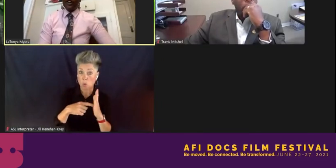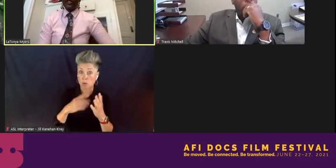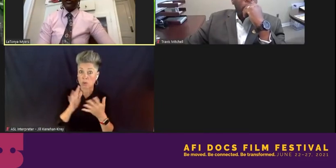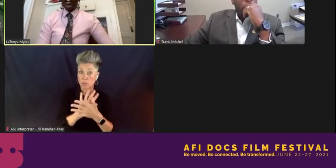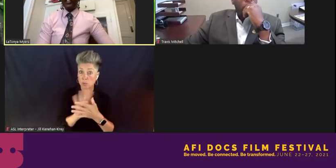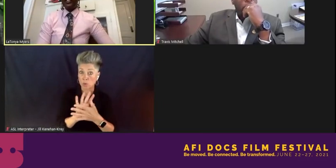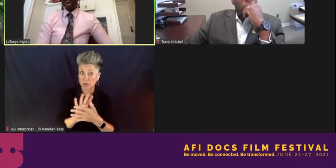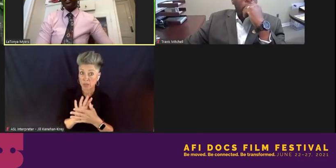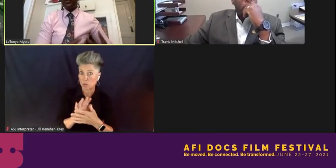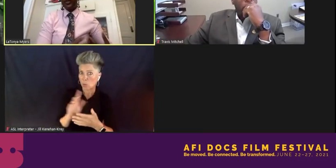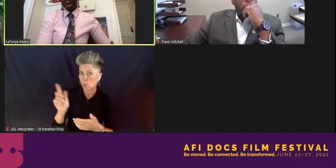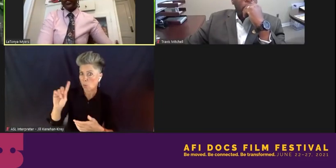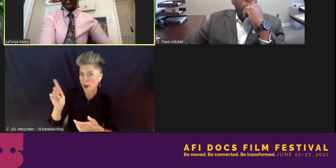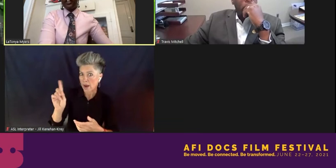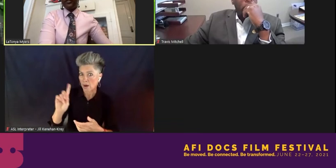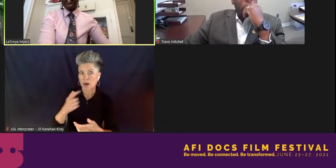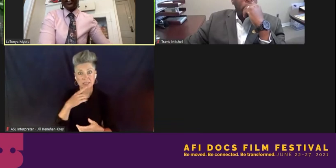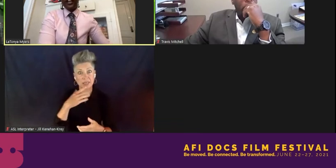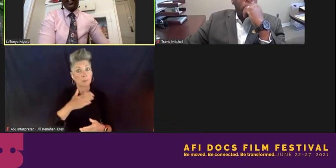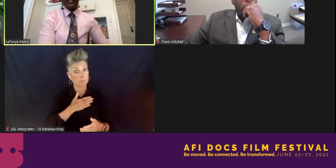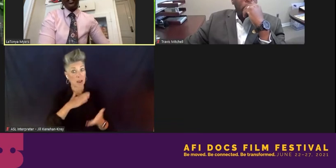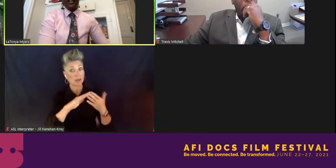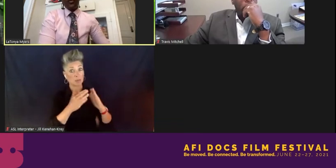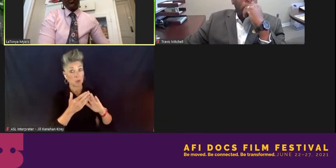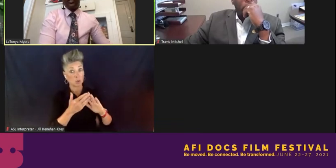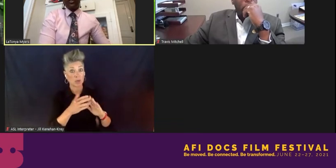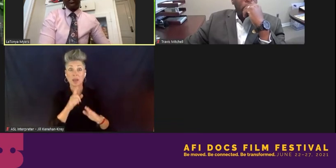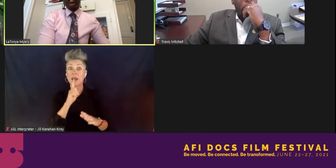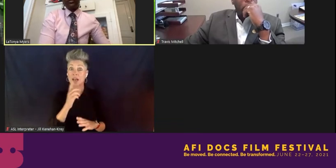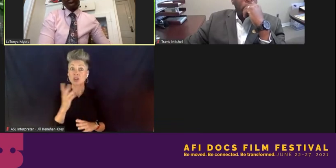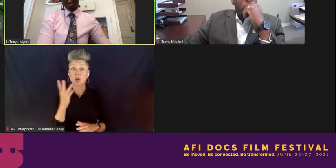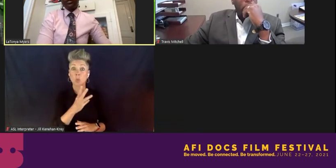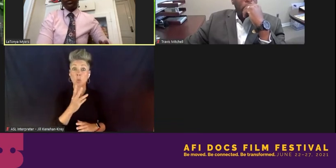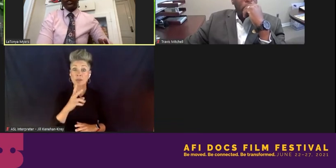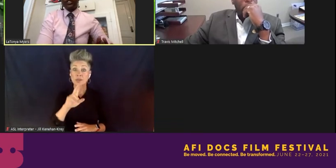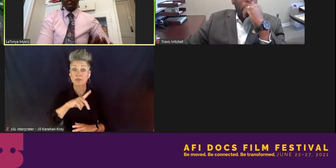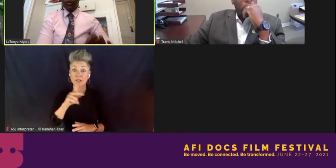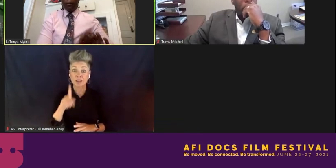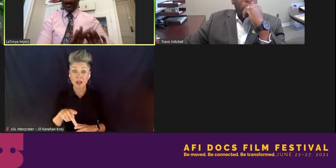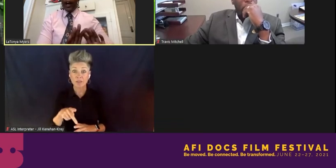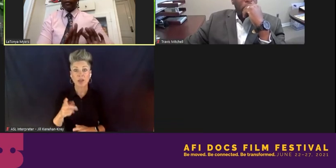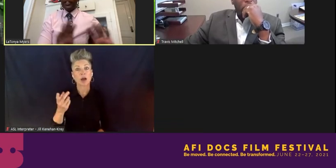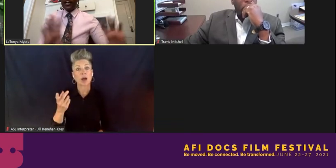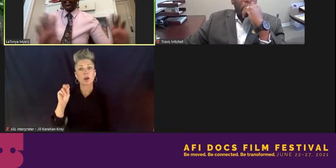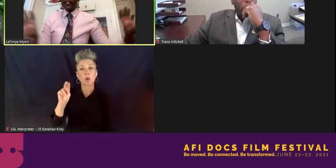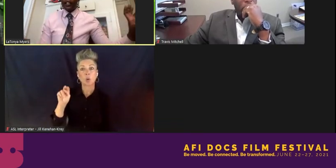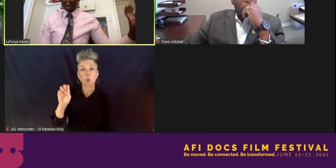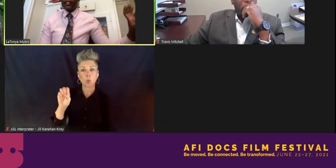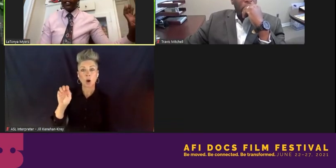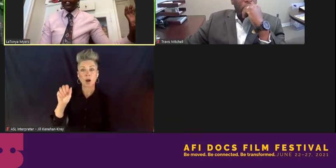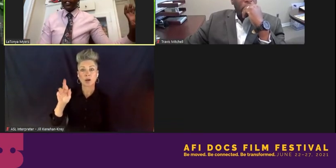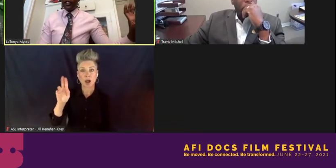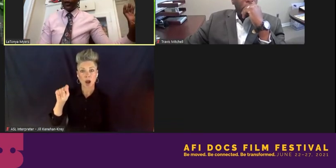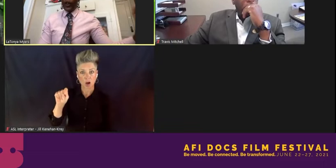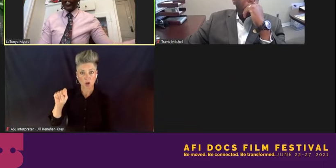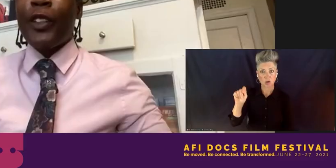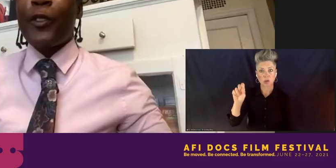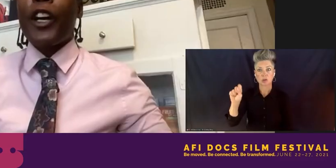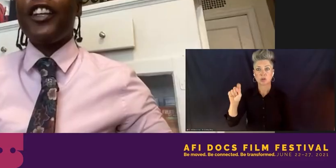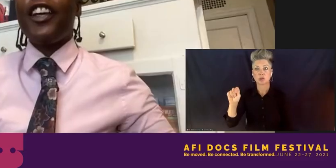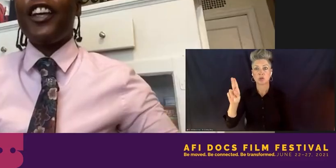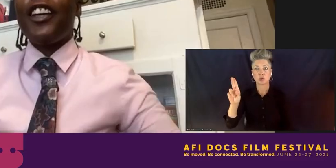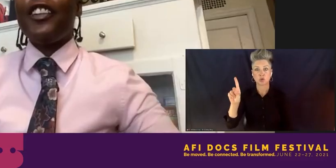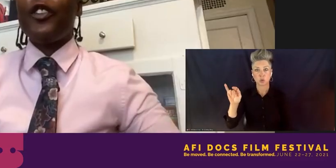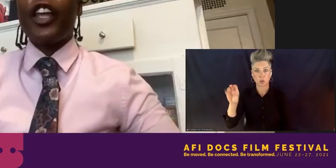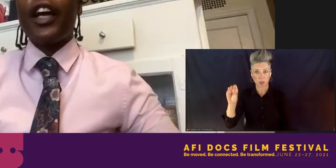to be in the heart. So actually, it was in West Philadelphia at One Art Studios, which is on Muhammad Ali's way,